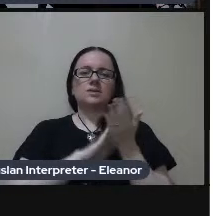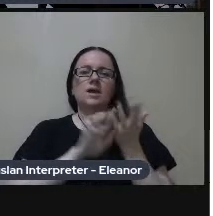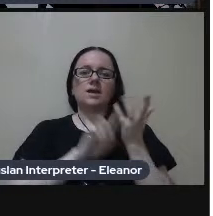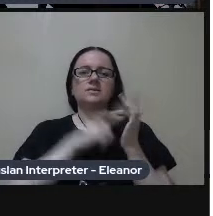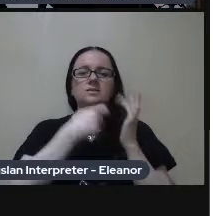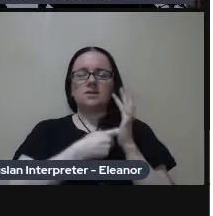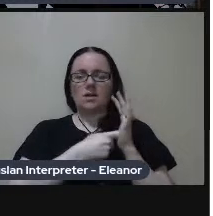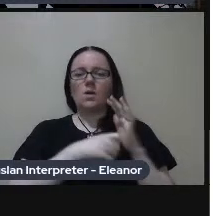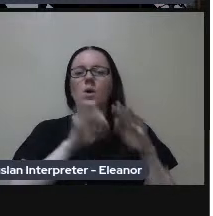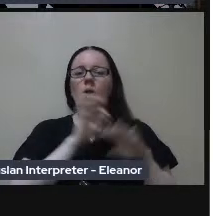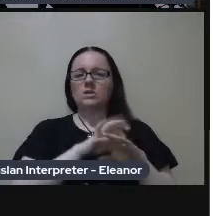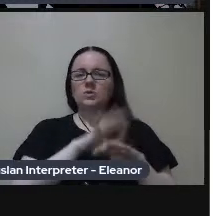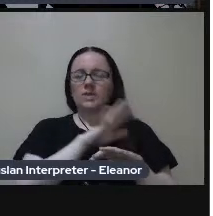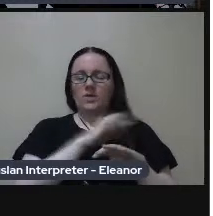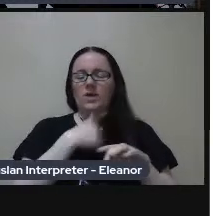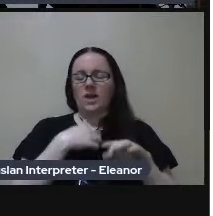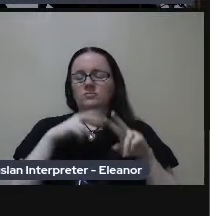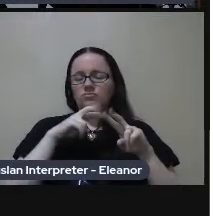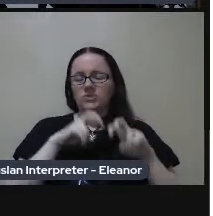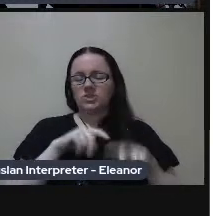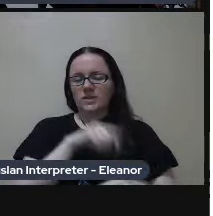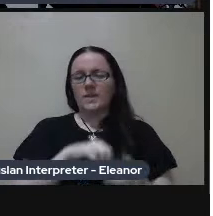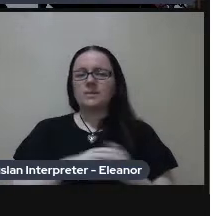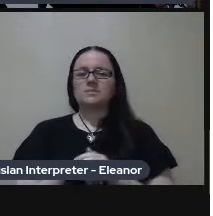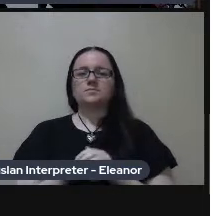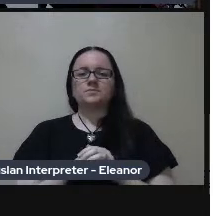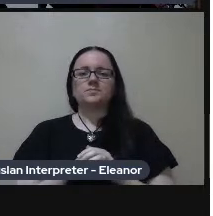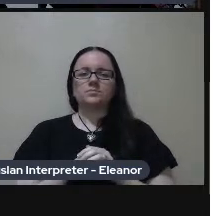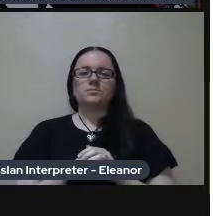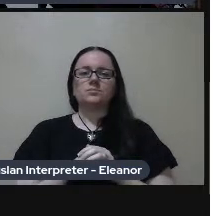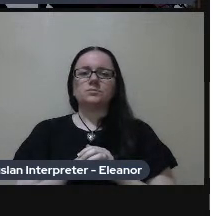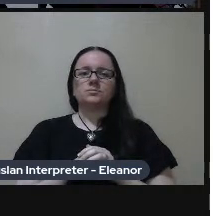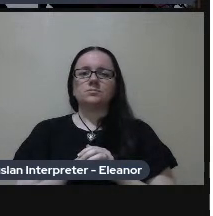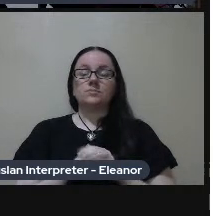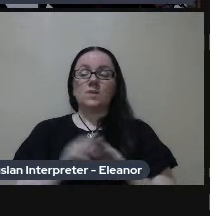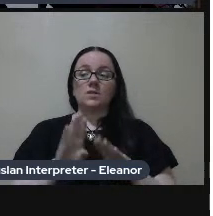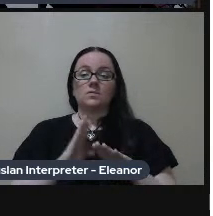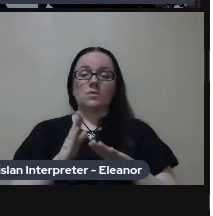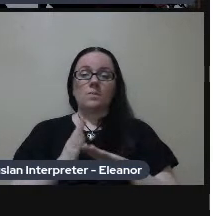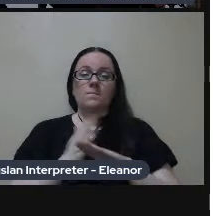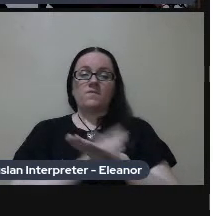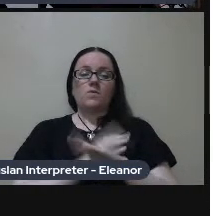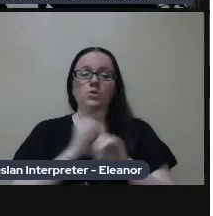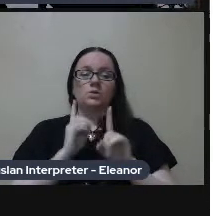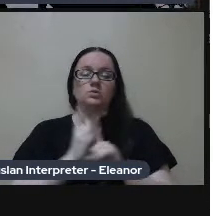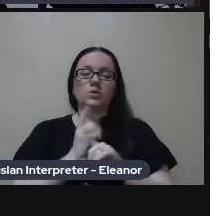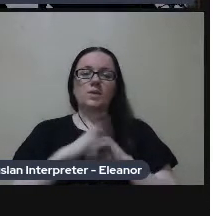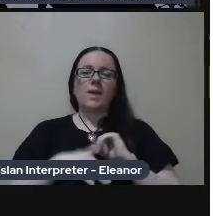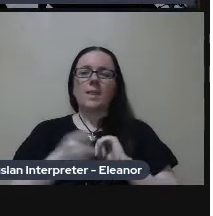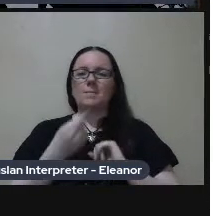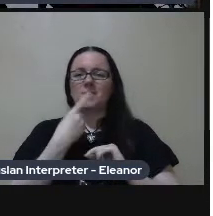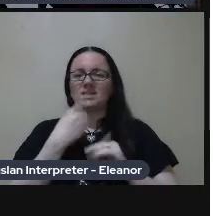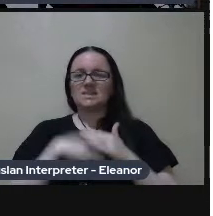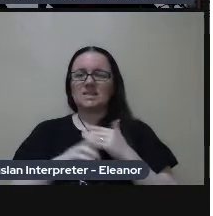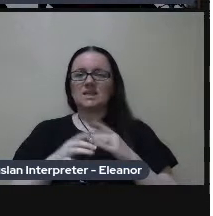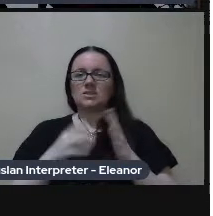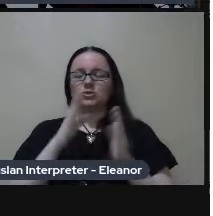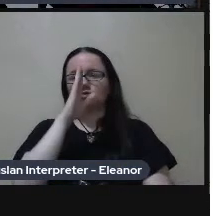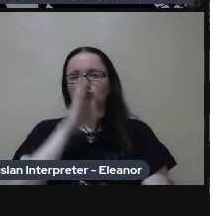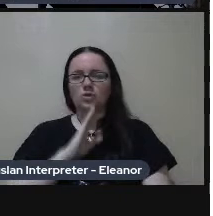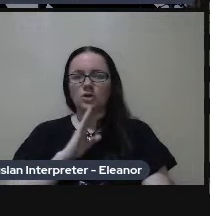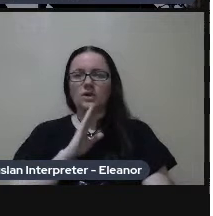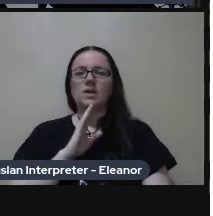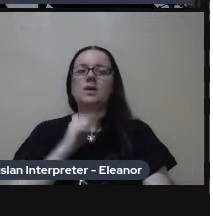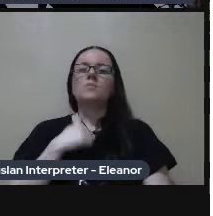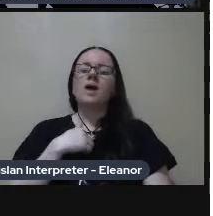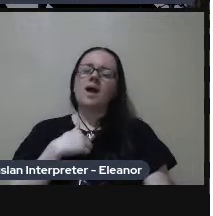before I get into talking about some of the medicines in stroke practical issues, I'm also going to extend the